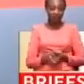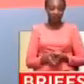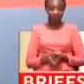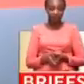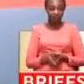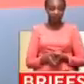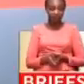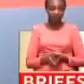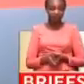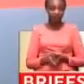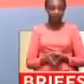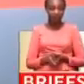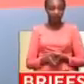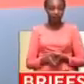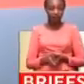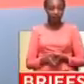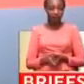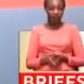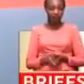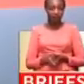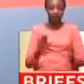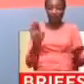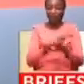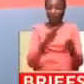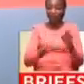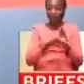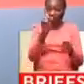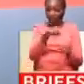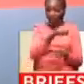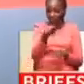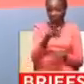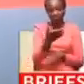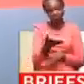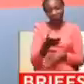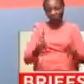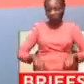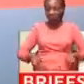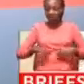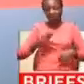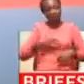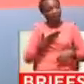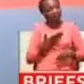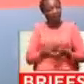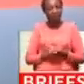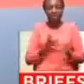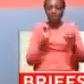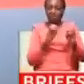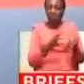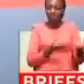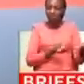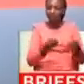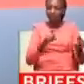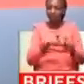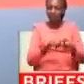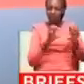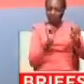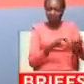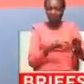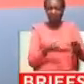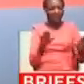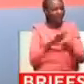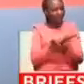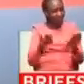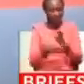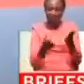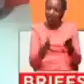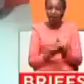just things, I mean, everything that can go wrong did go wrong. I mean, you lose your car, you lose your house, you just lose everything.